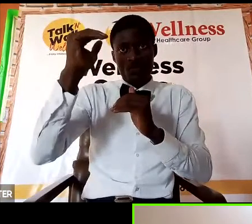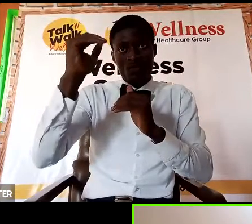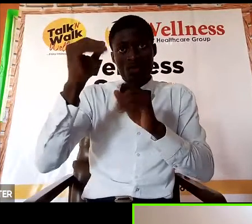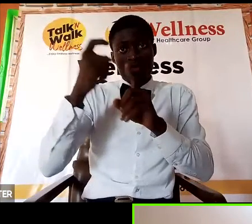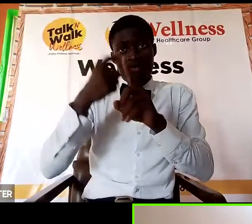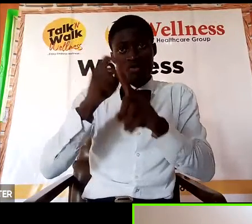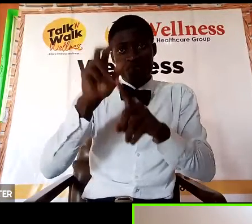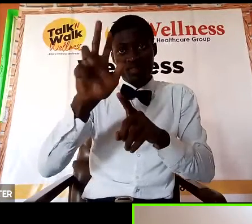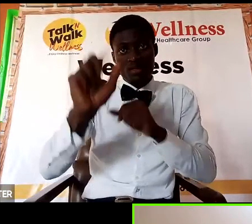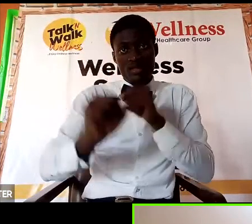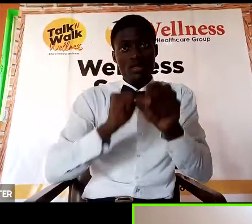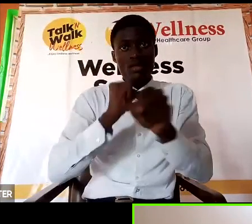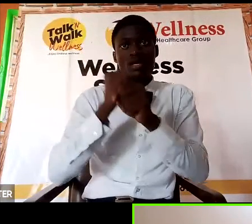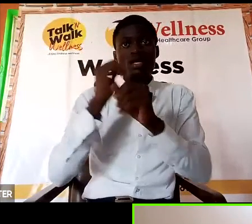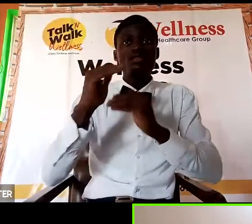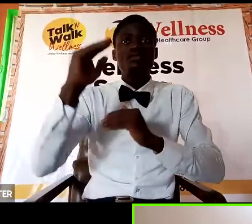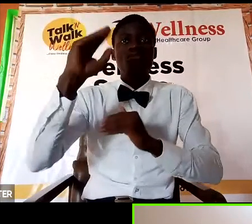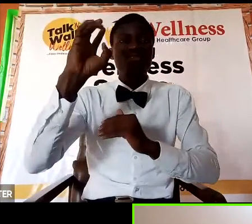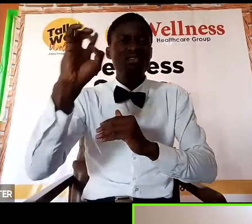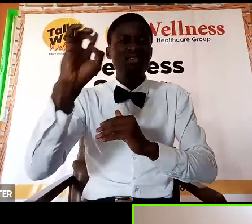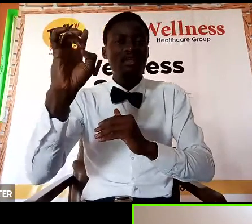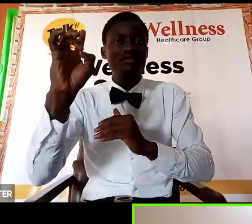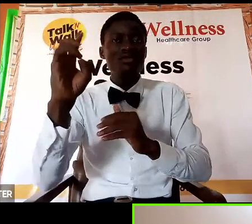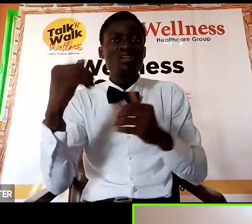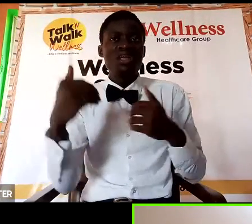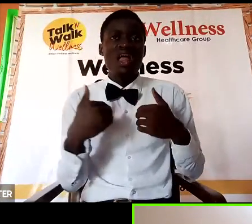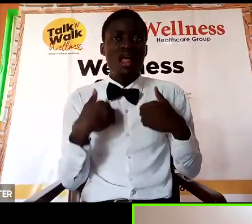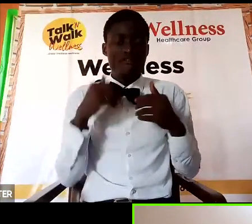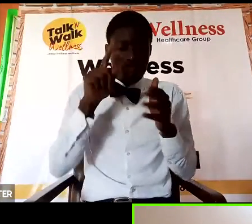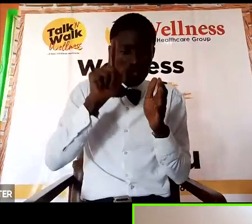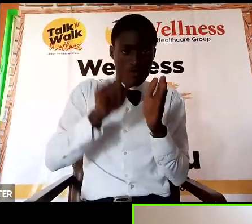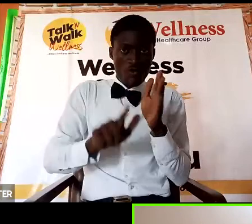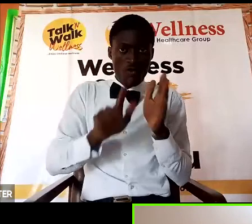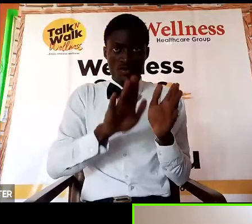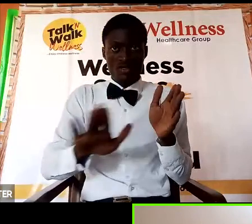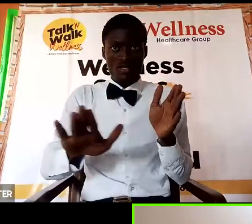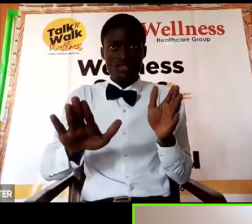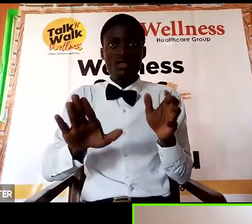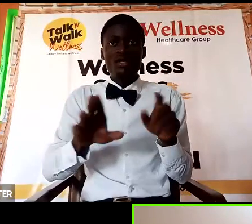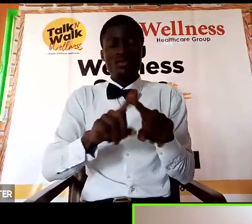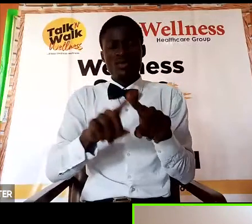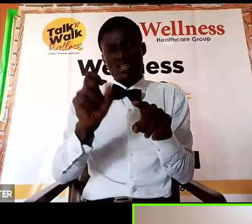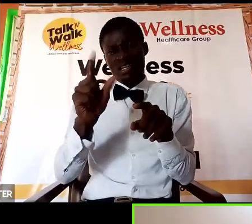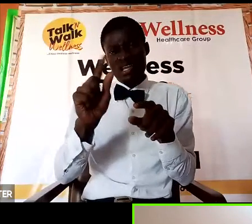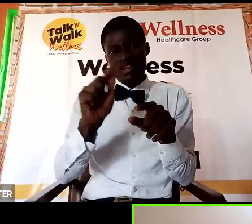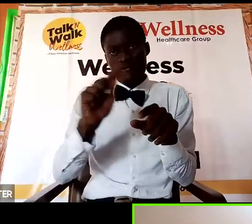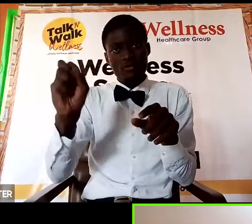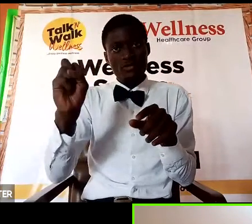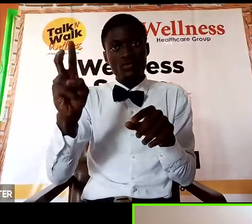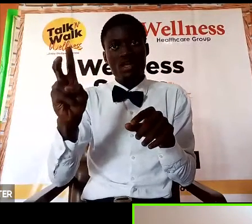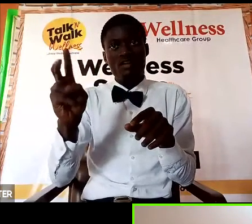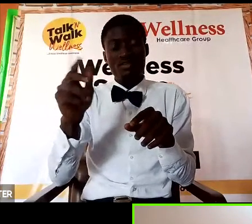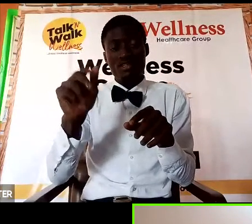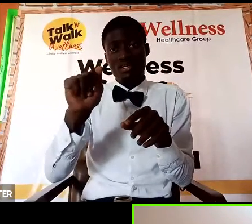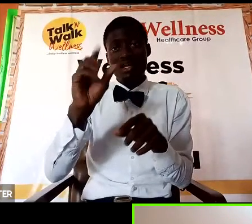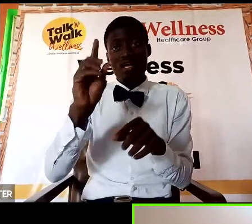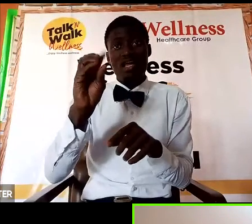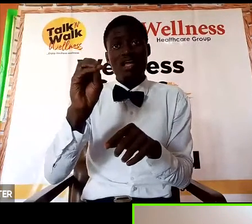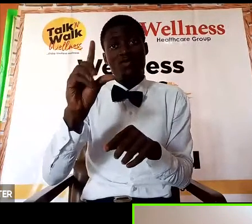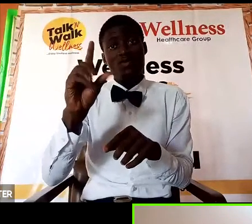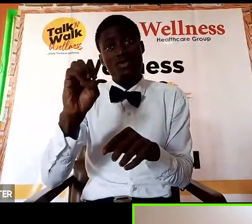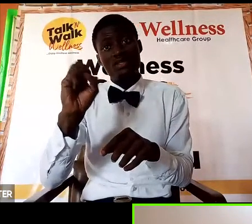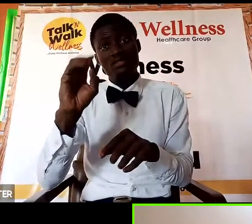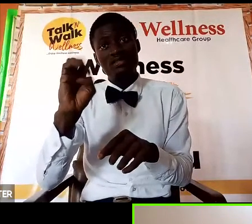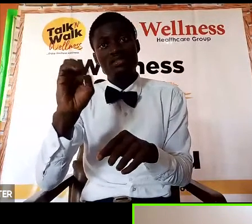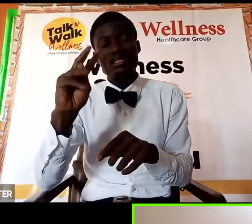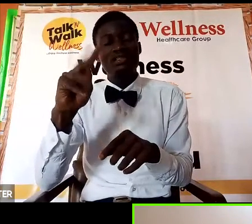is late childhood, which is 7 to 11 or to 12. And then the adolescents or teenage years between 12 and above. There are